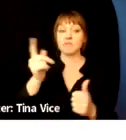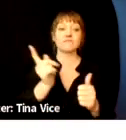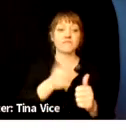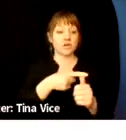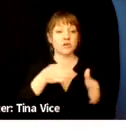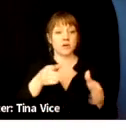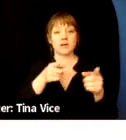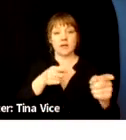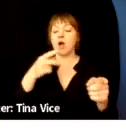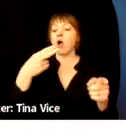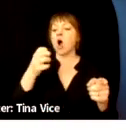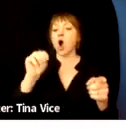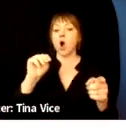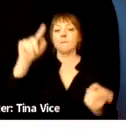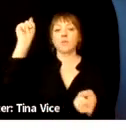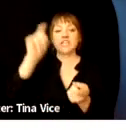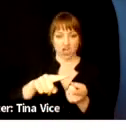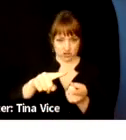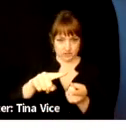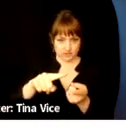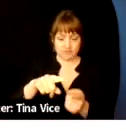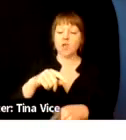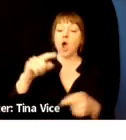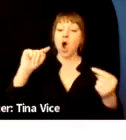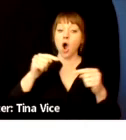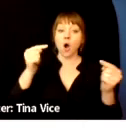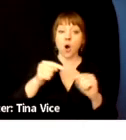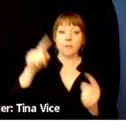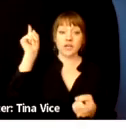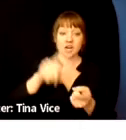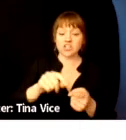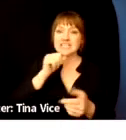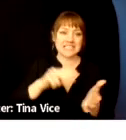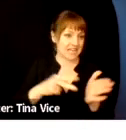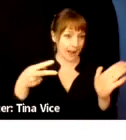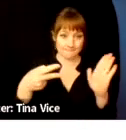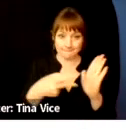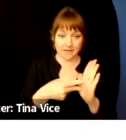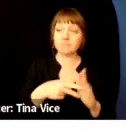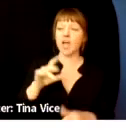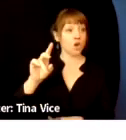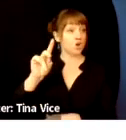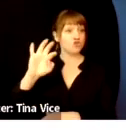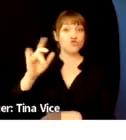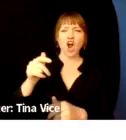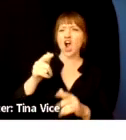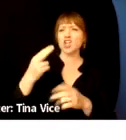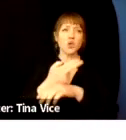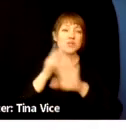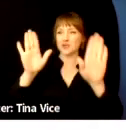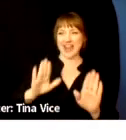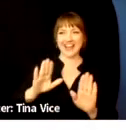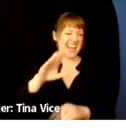reduction. Harm reduction does not mean that we say drug use is great, it's never going to cause you a